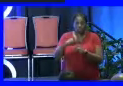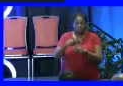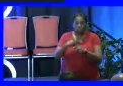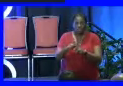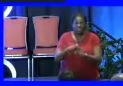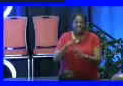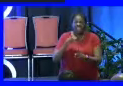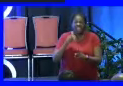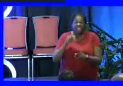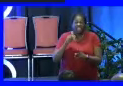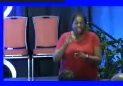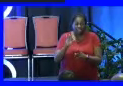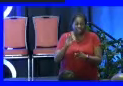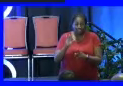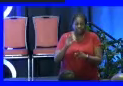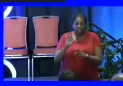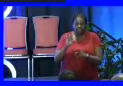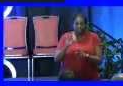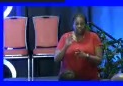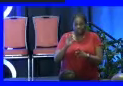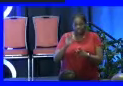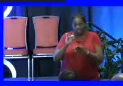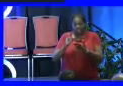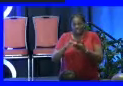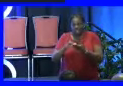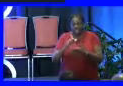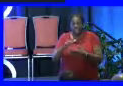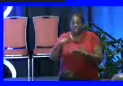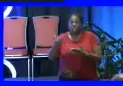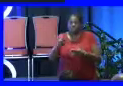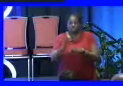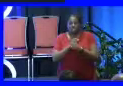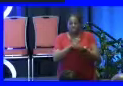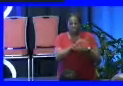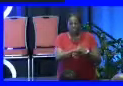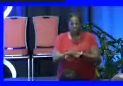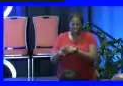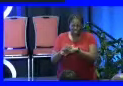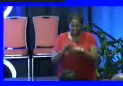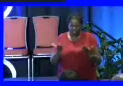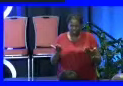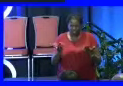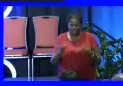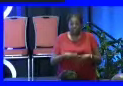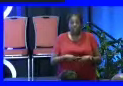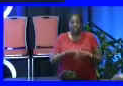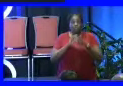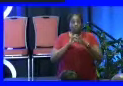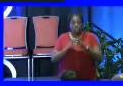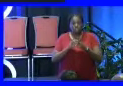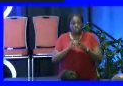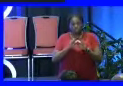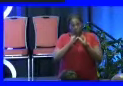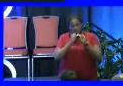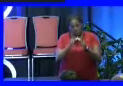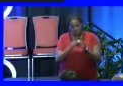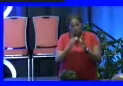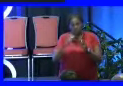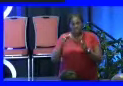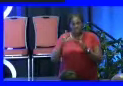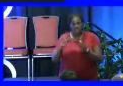if that, whereas others are coming in on a nightly basis. So it is this relationship between the continuum of cares owning